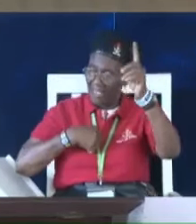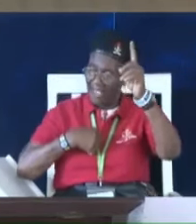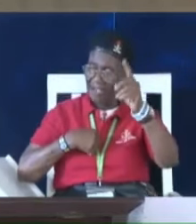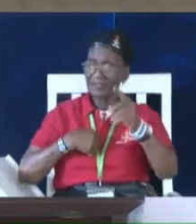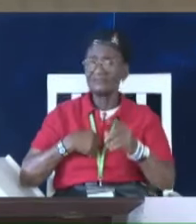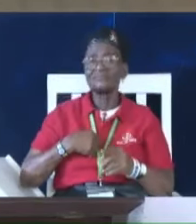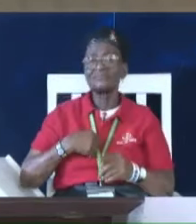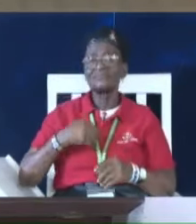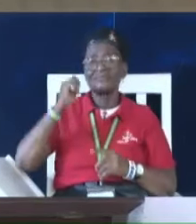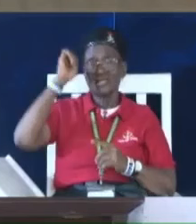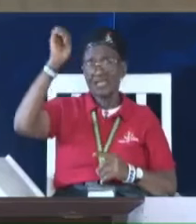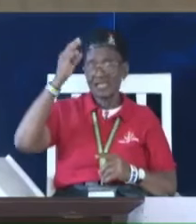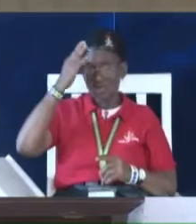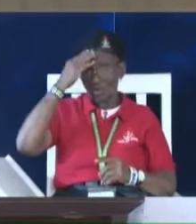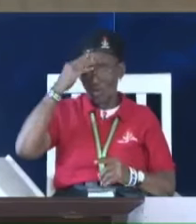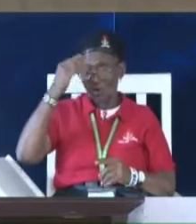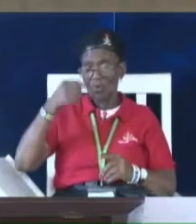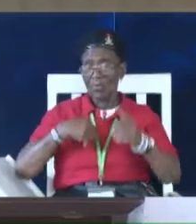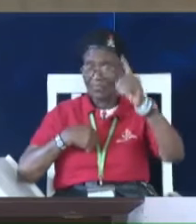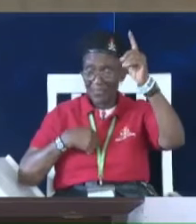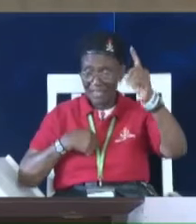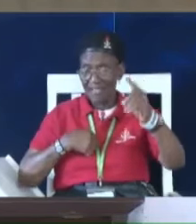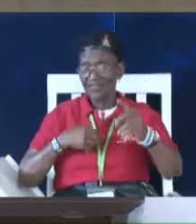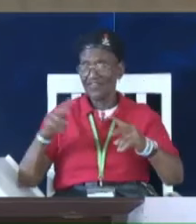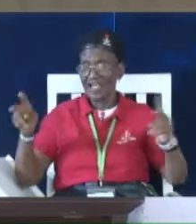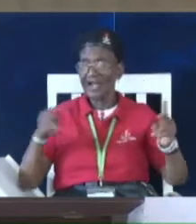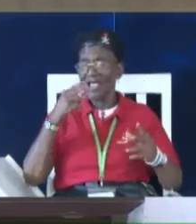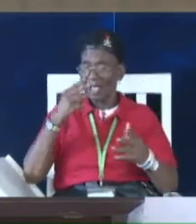He knows my history.